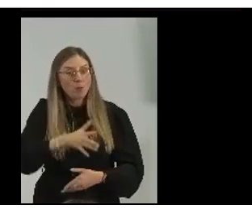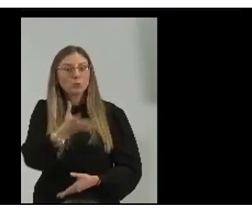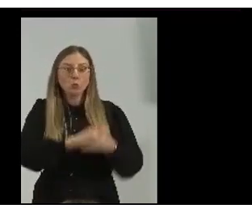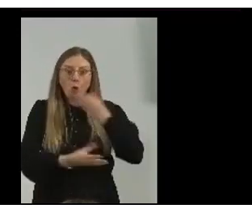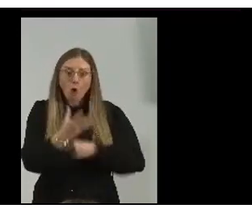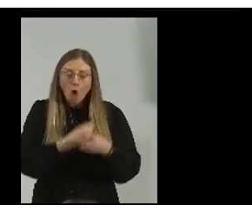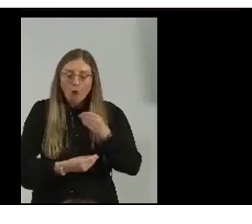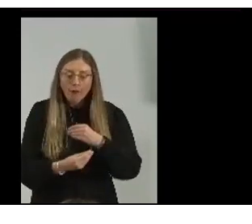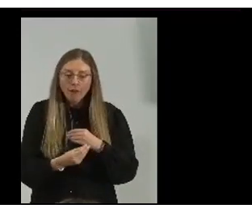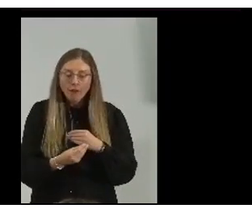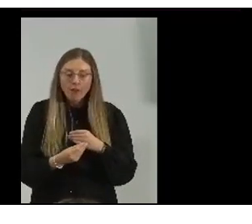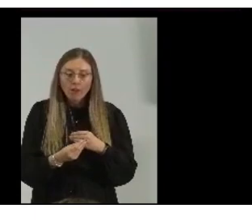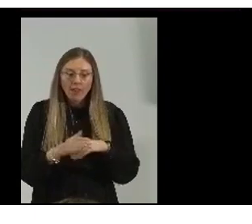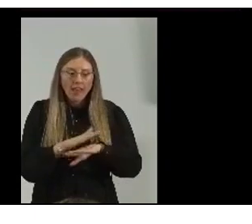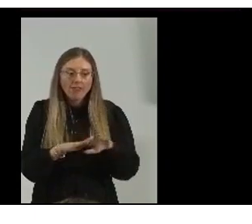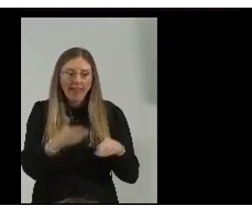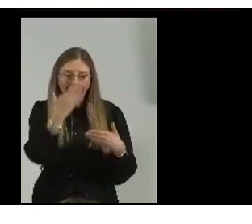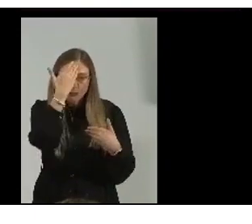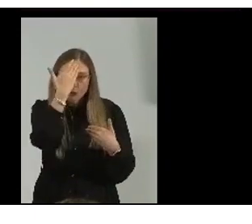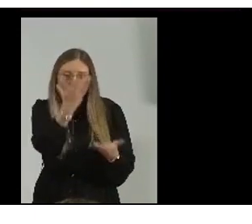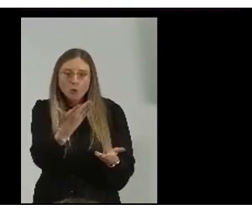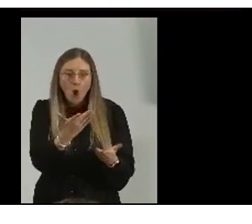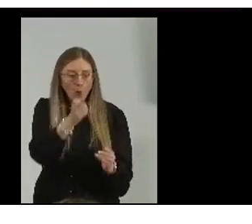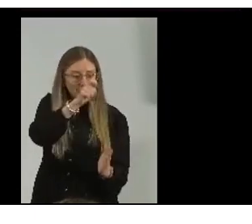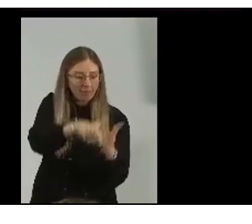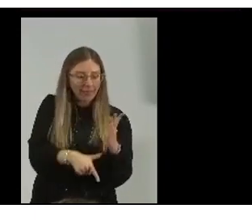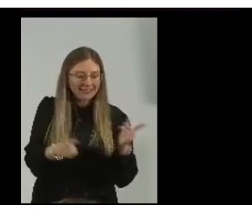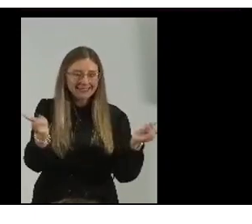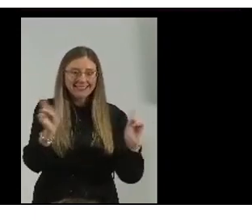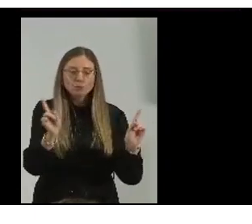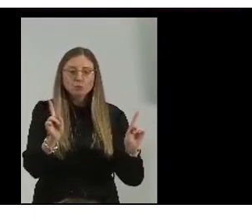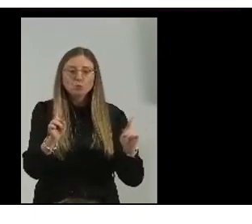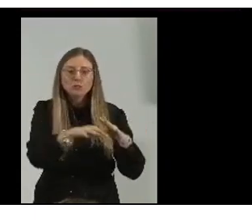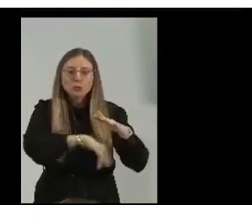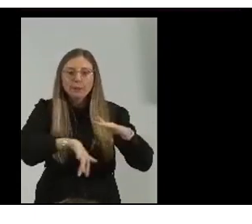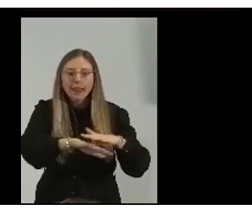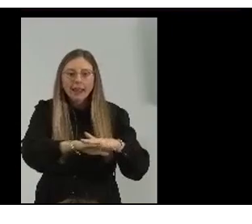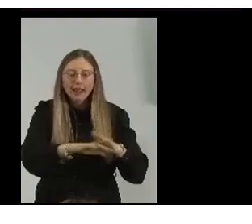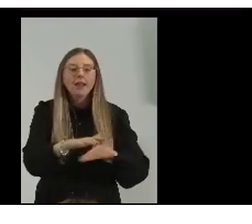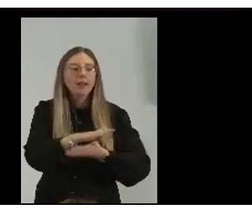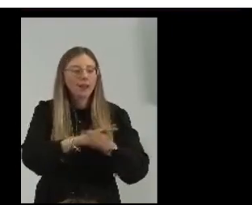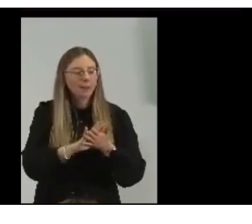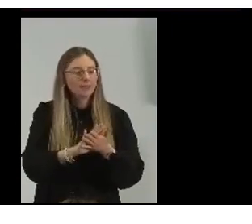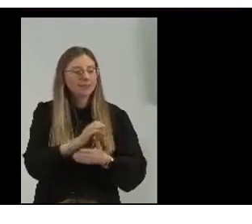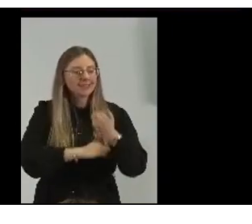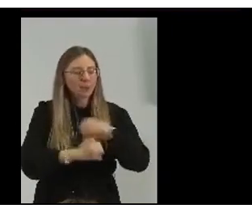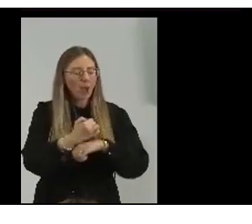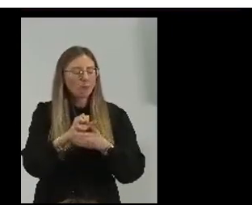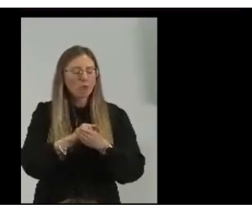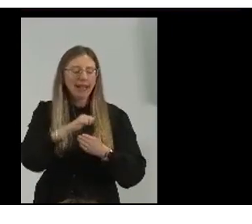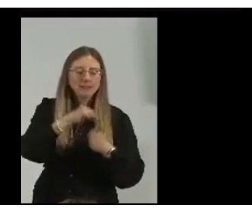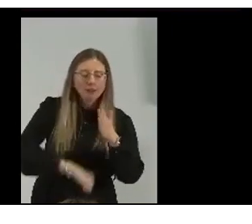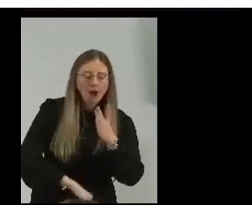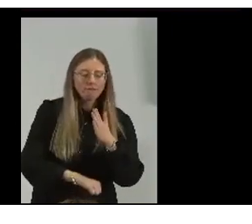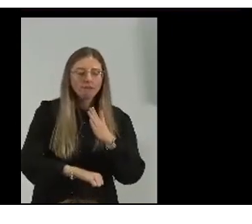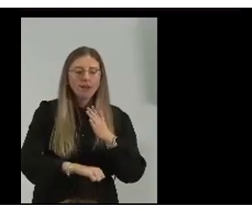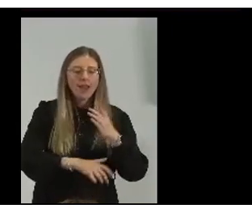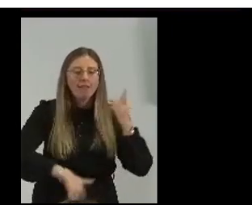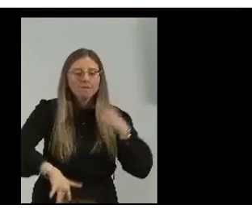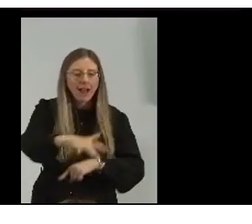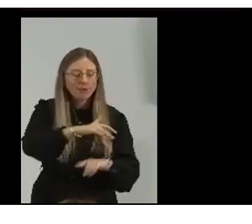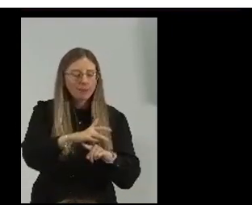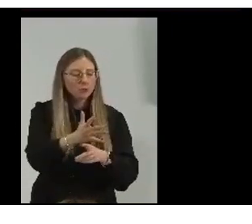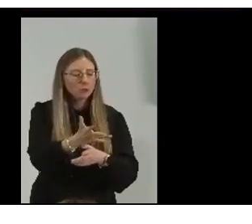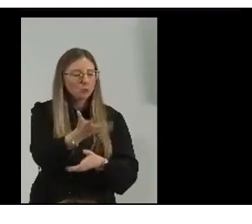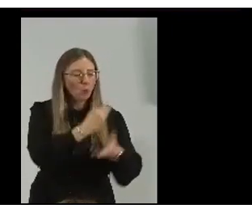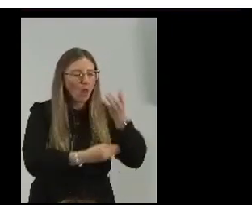and you don't even have a clue what disability is about, then it makes it a very tough environment for you to even learn